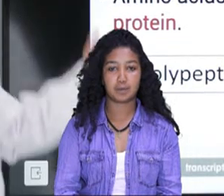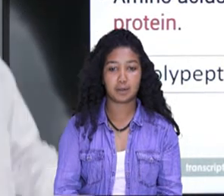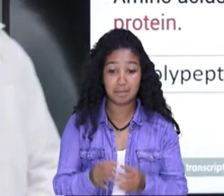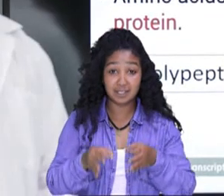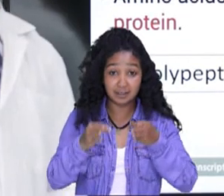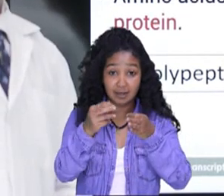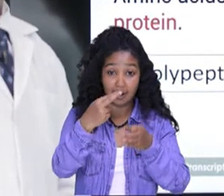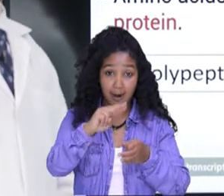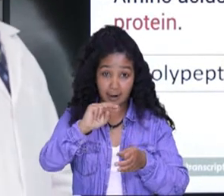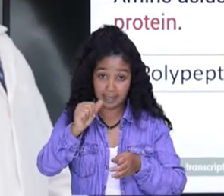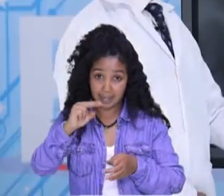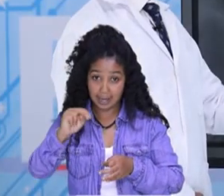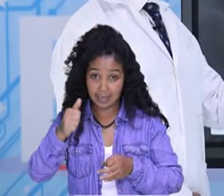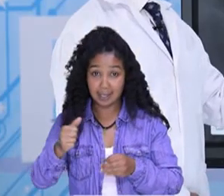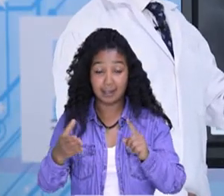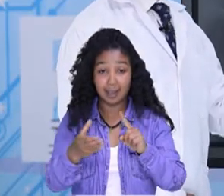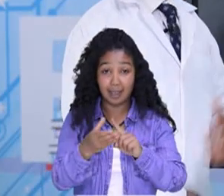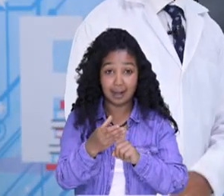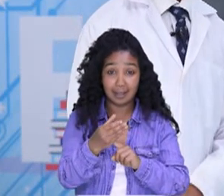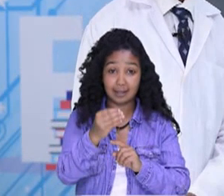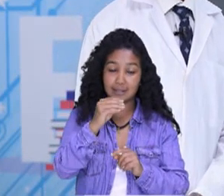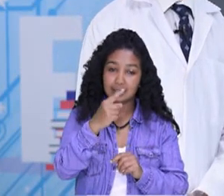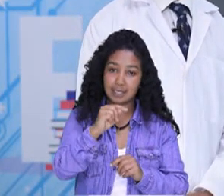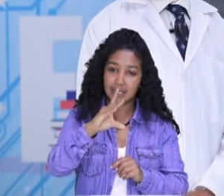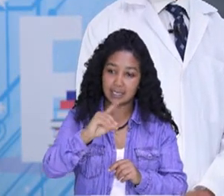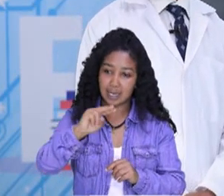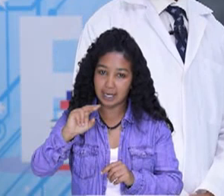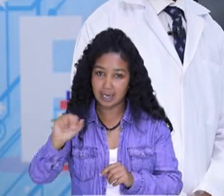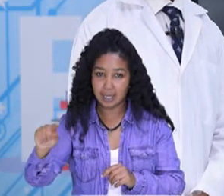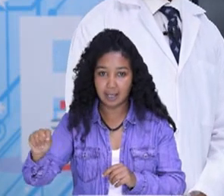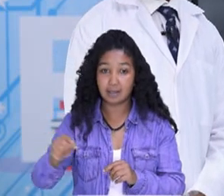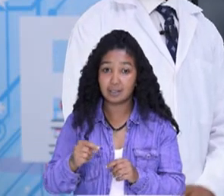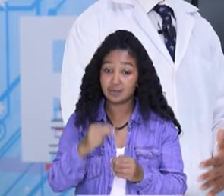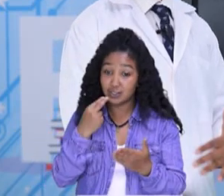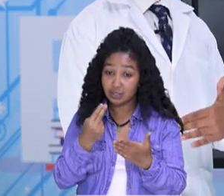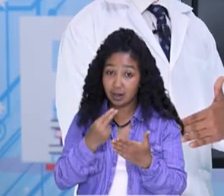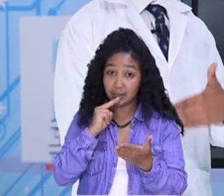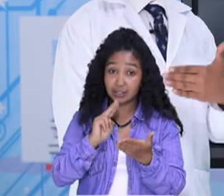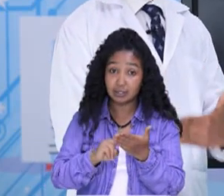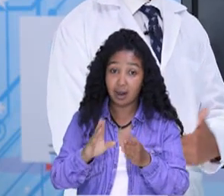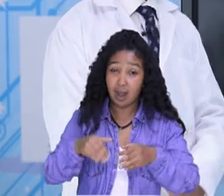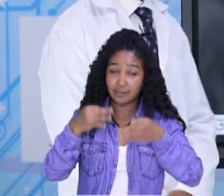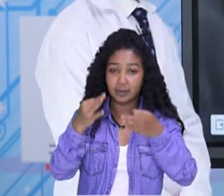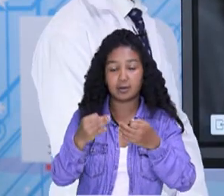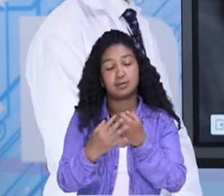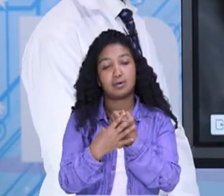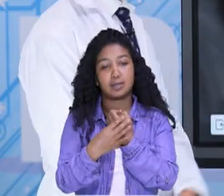messenger RNA carrying the DNA instructions after